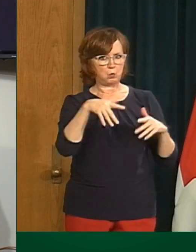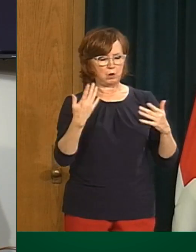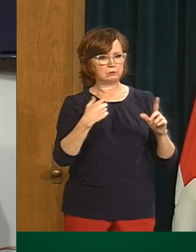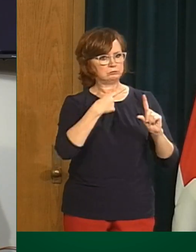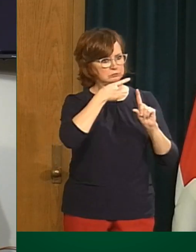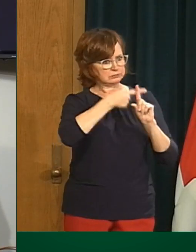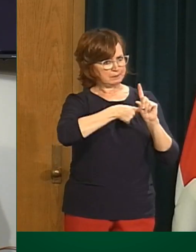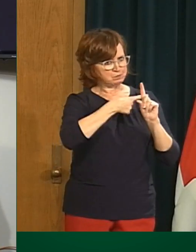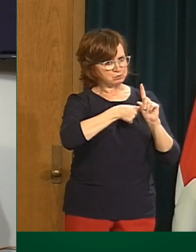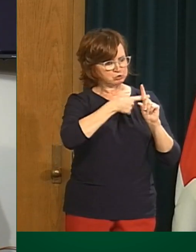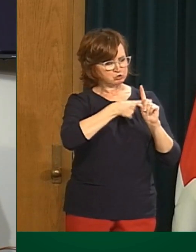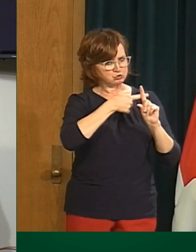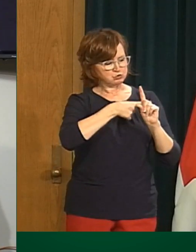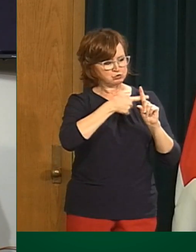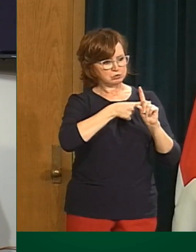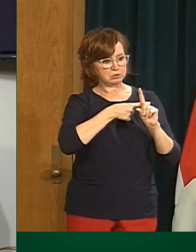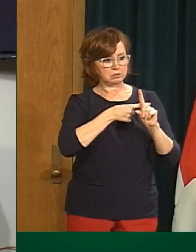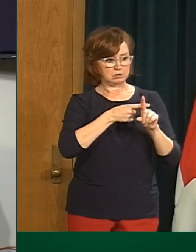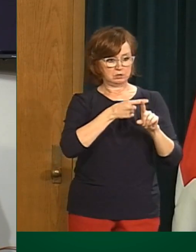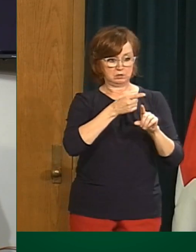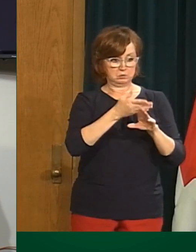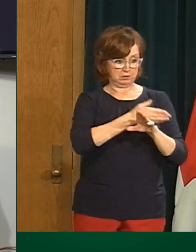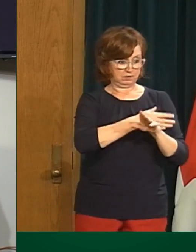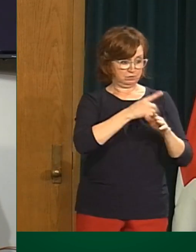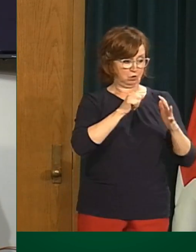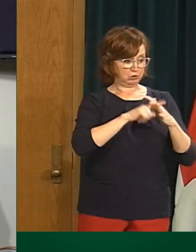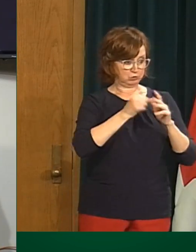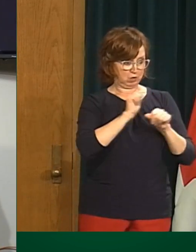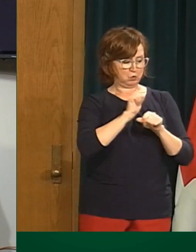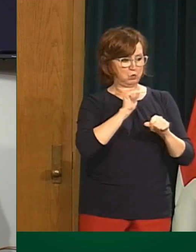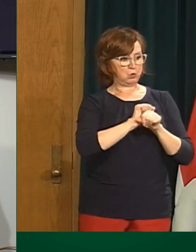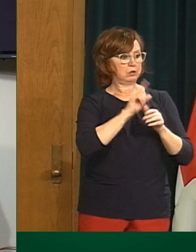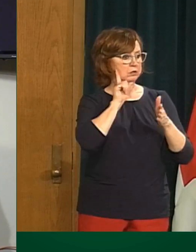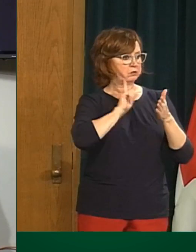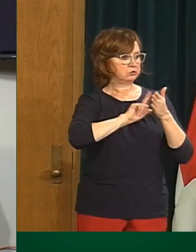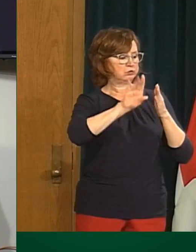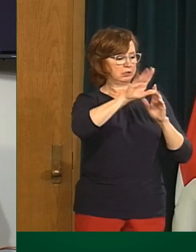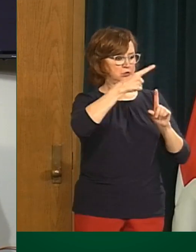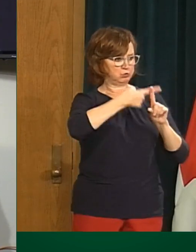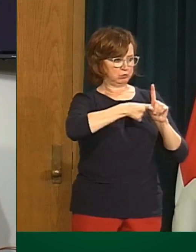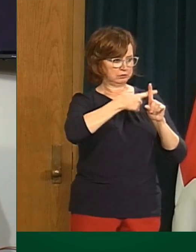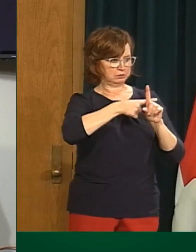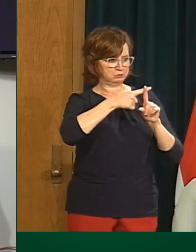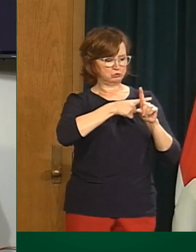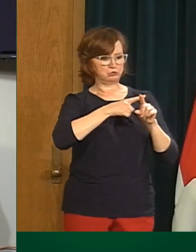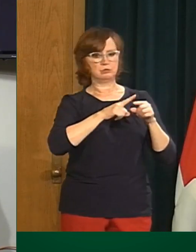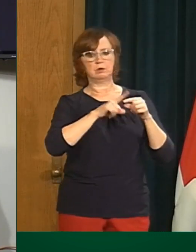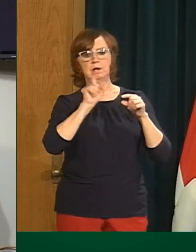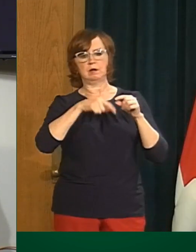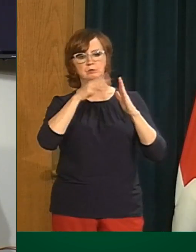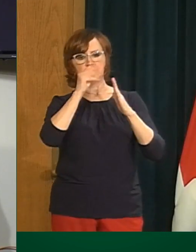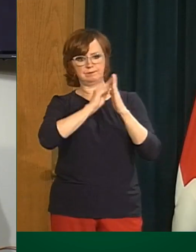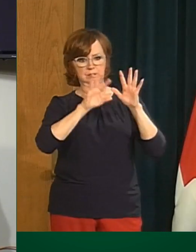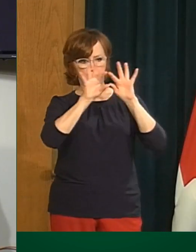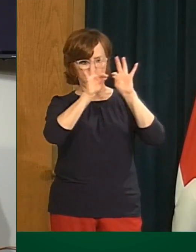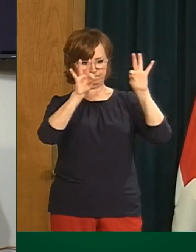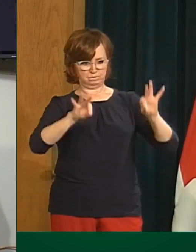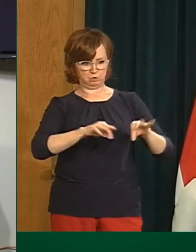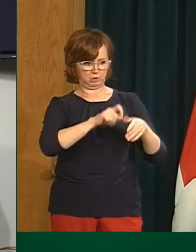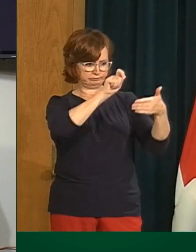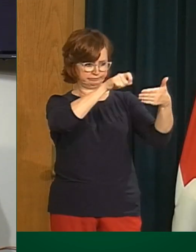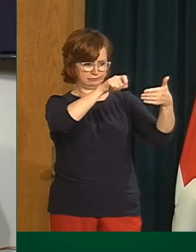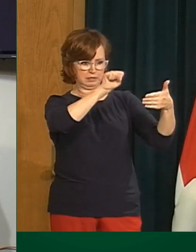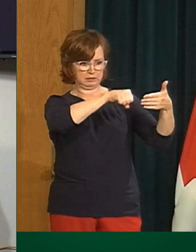for any symptoms. So before even they start their shift, there is a screening, and if any staff has any minor